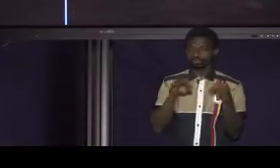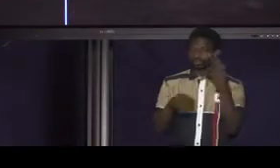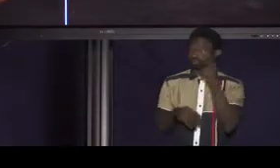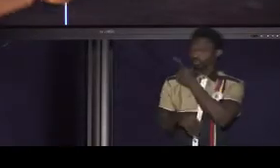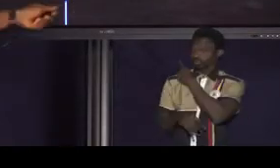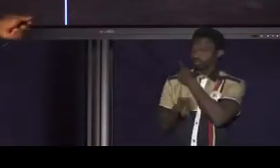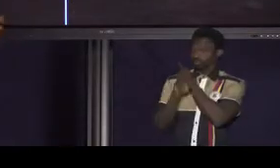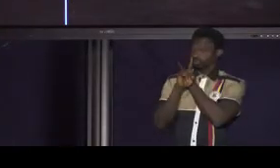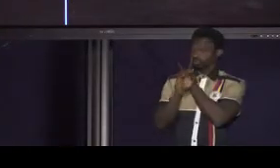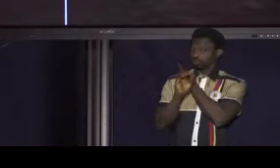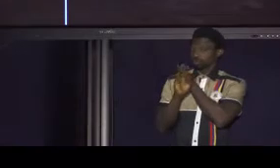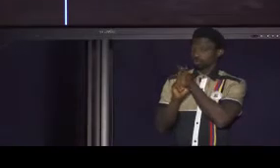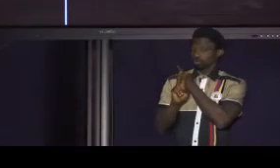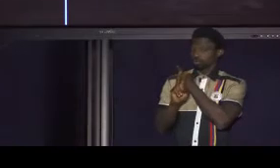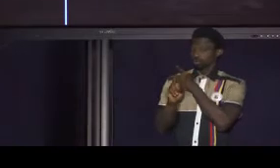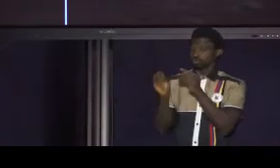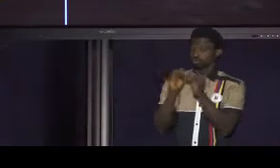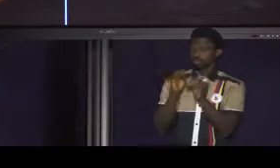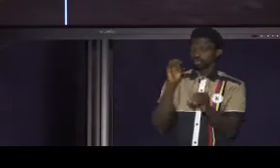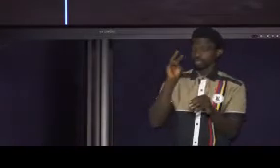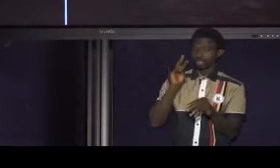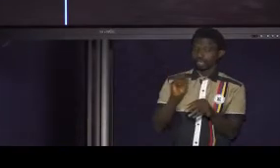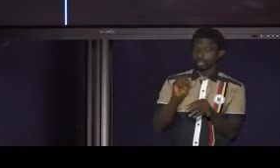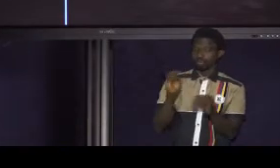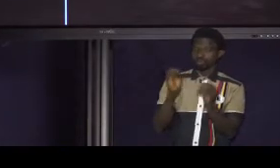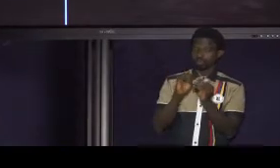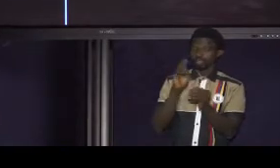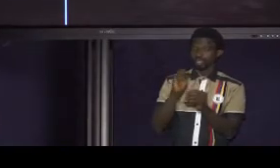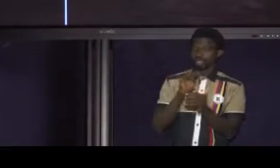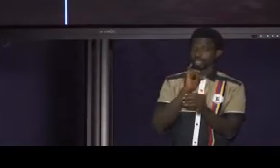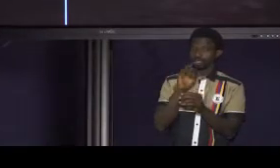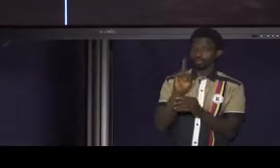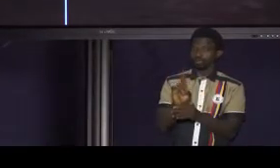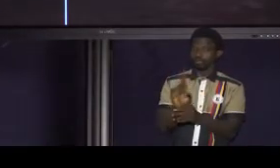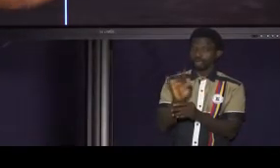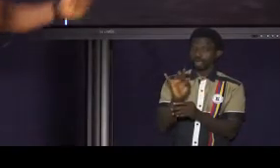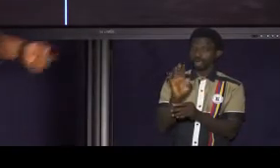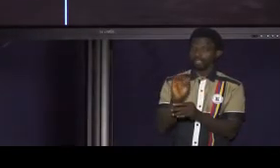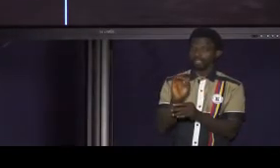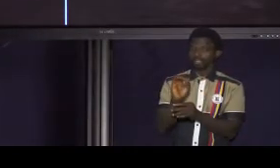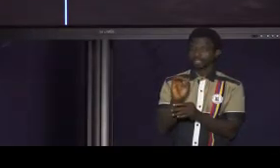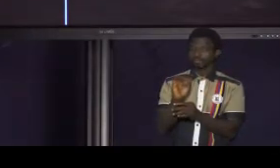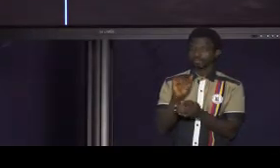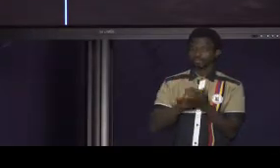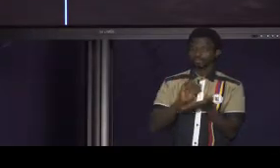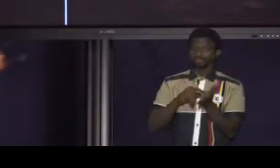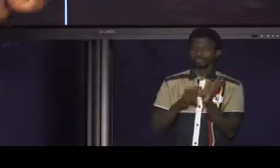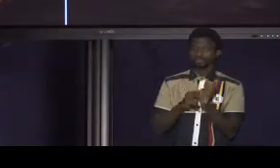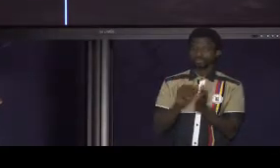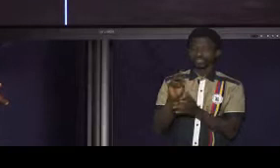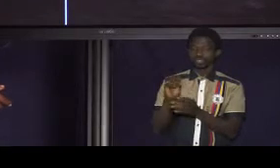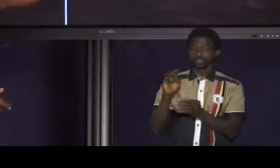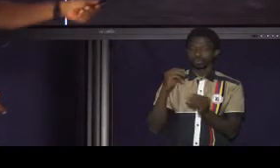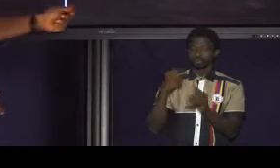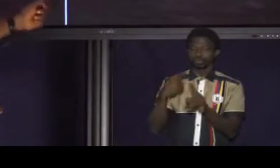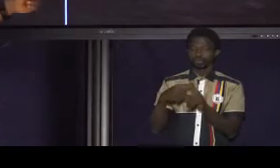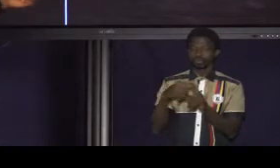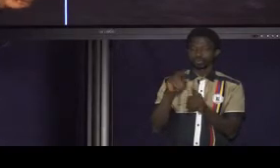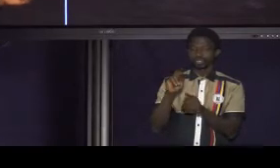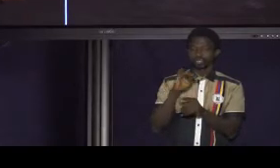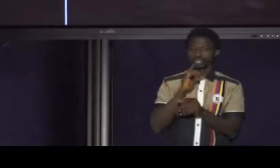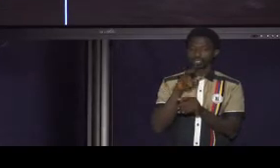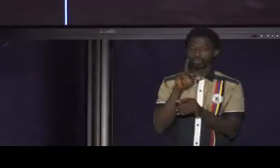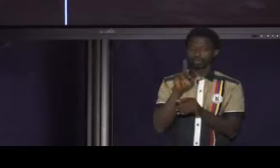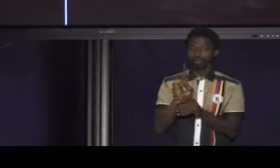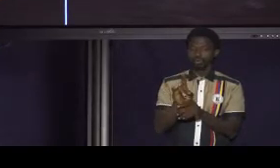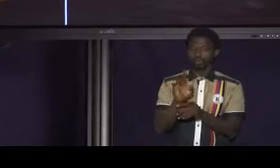plus N is 180, and that means that M plus N is 180 minus 102. So we'll get that